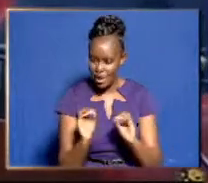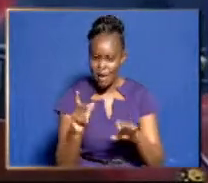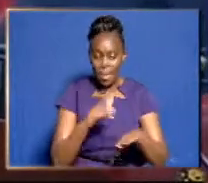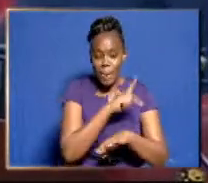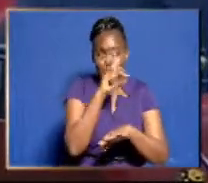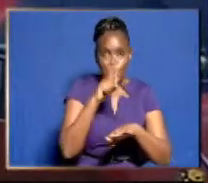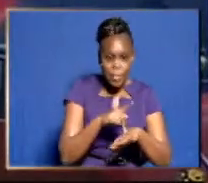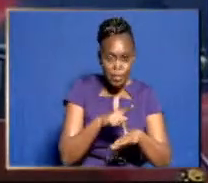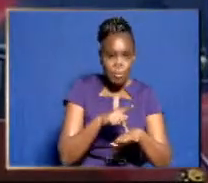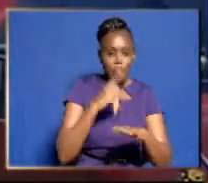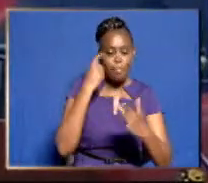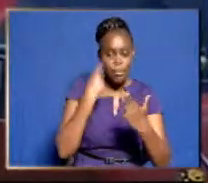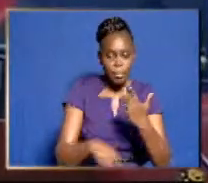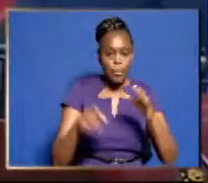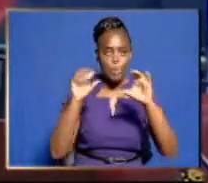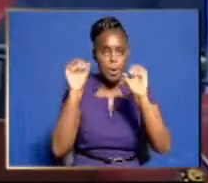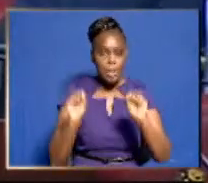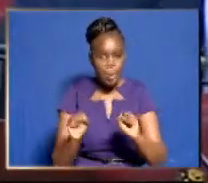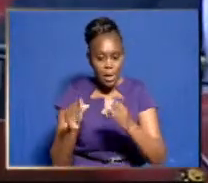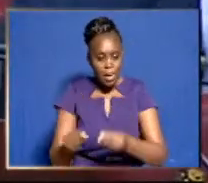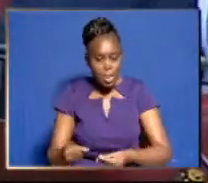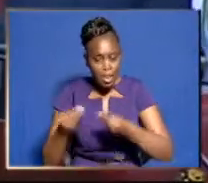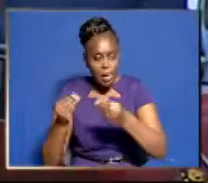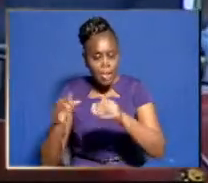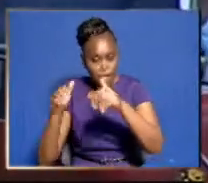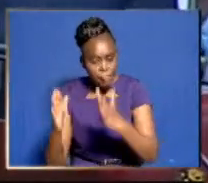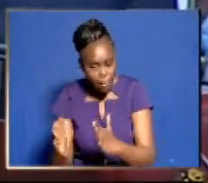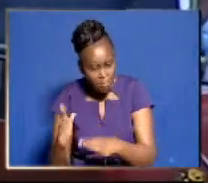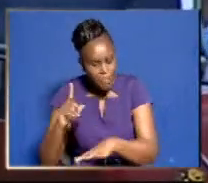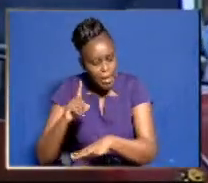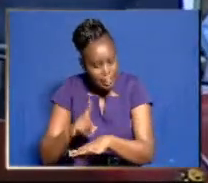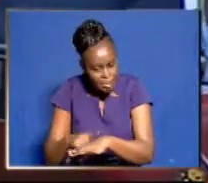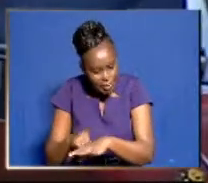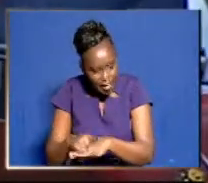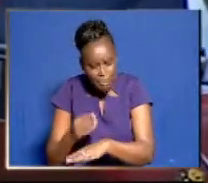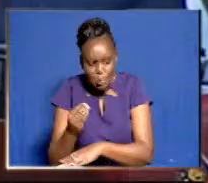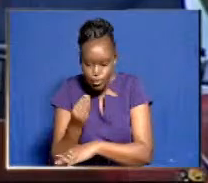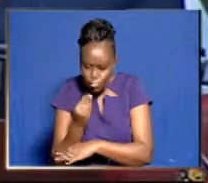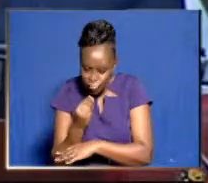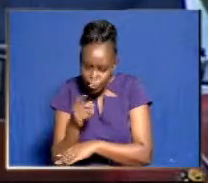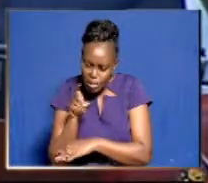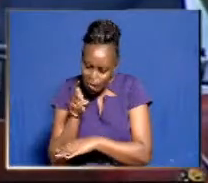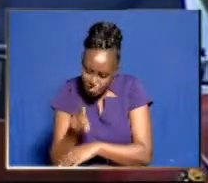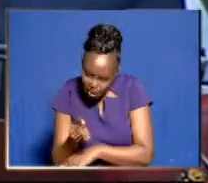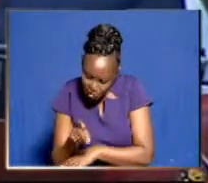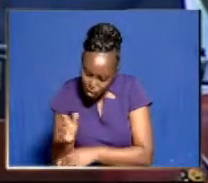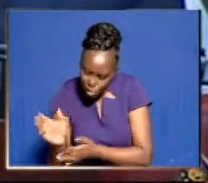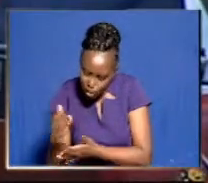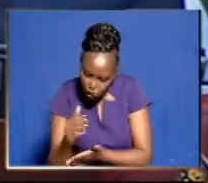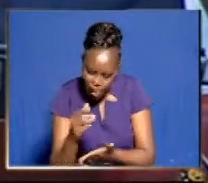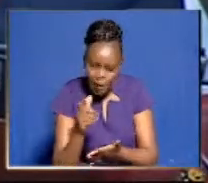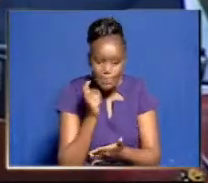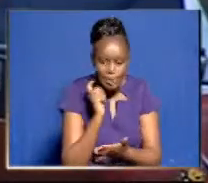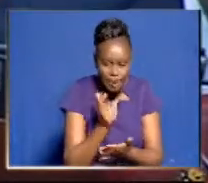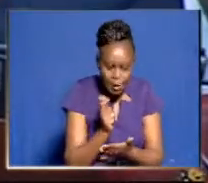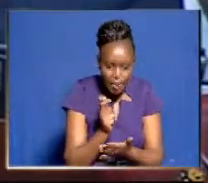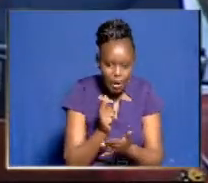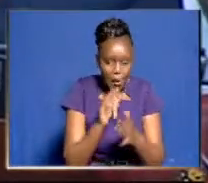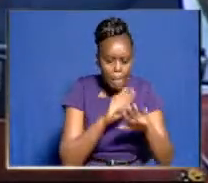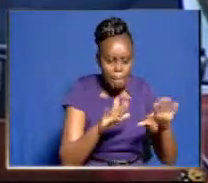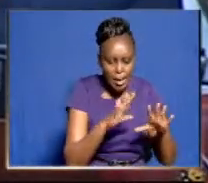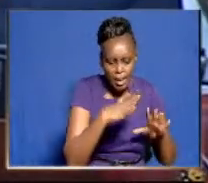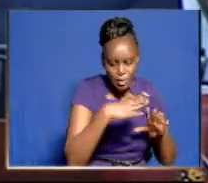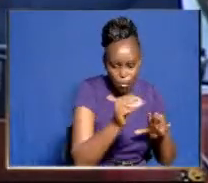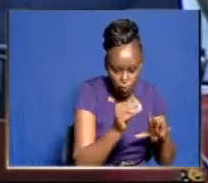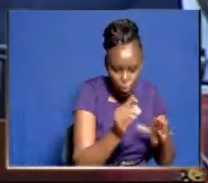system should give the farmer time to feed his chicken, to collect his eggs, to take them to the market, to come back and